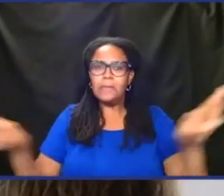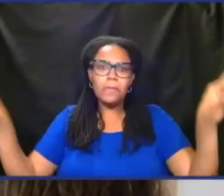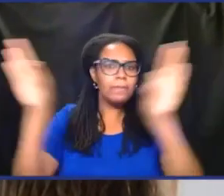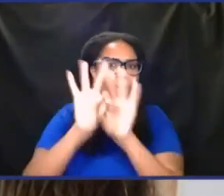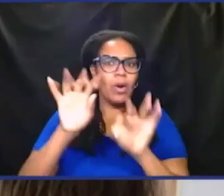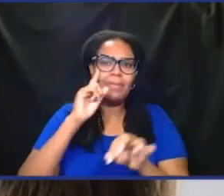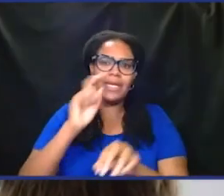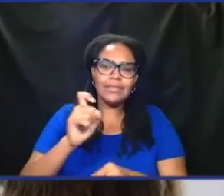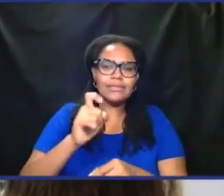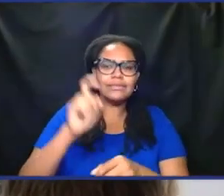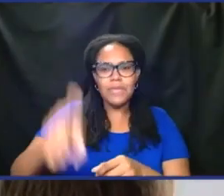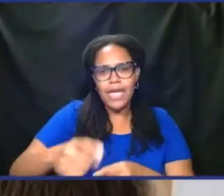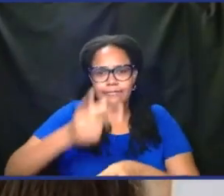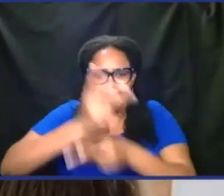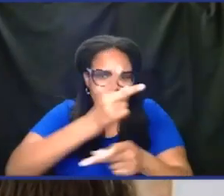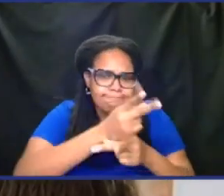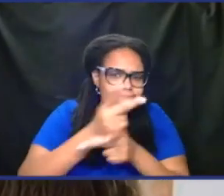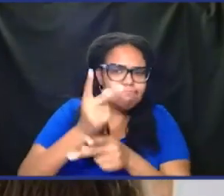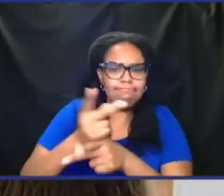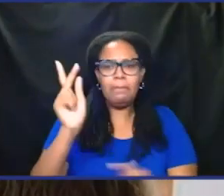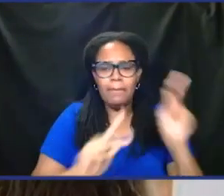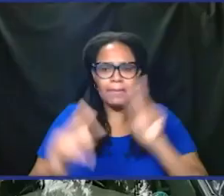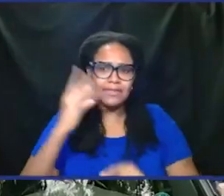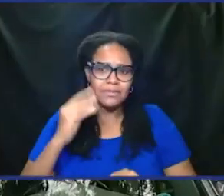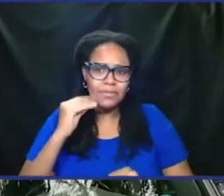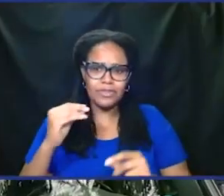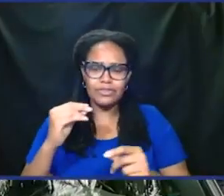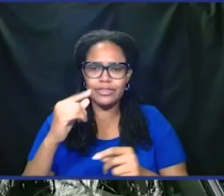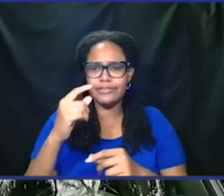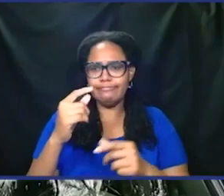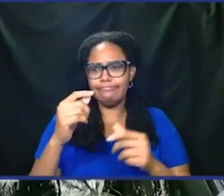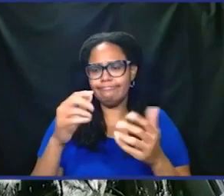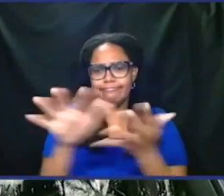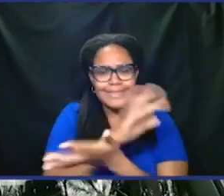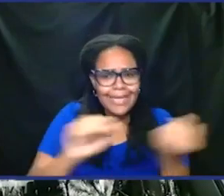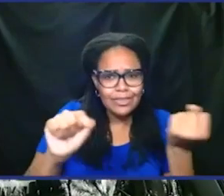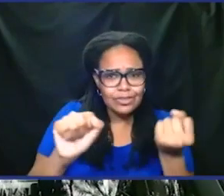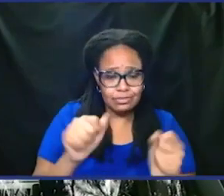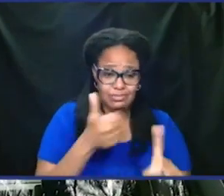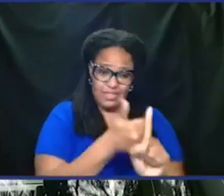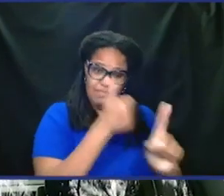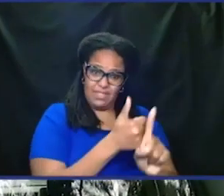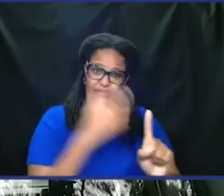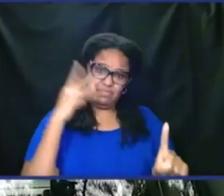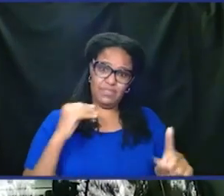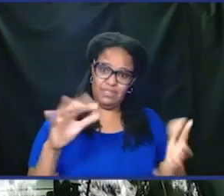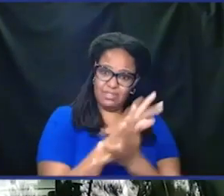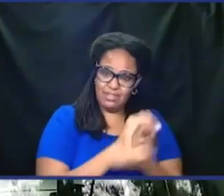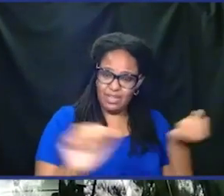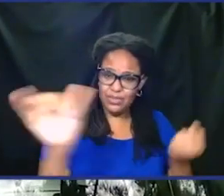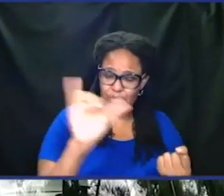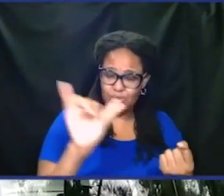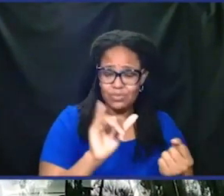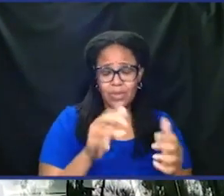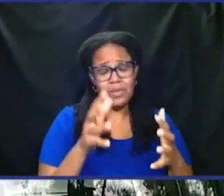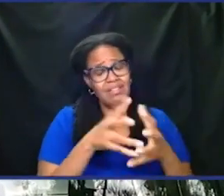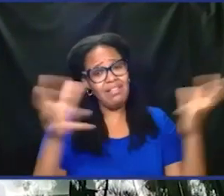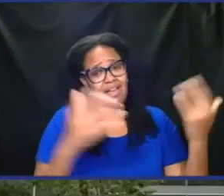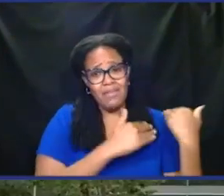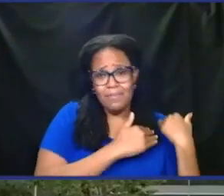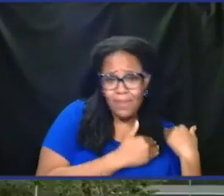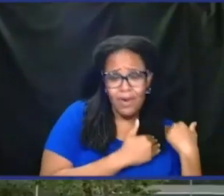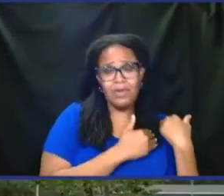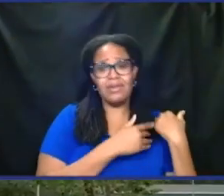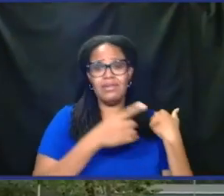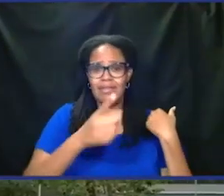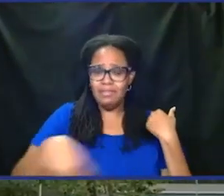endure the stress of the disaster themselves. It's a true burden, and it's one that Dr. Marrero and the team know all too well.